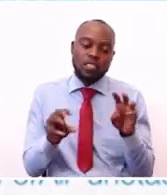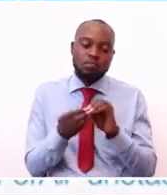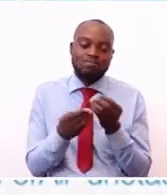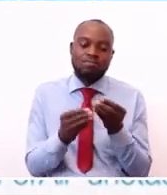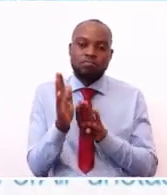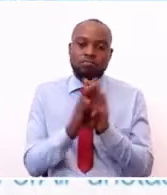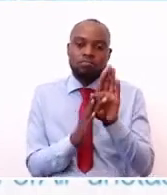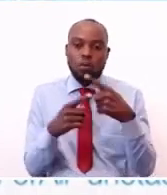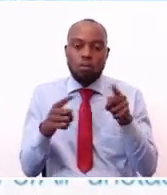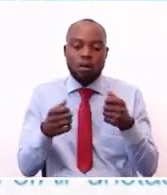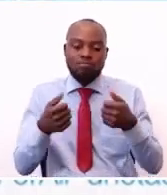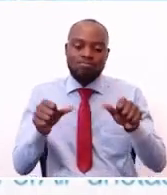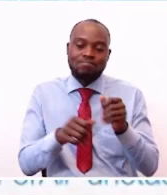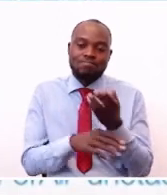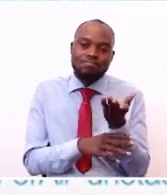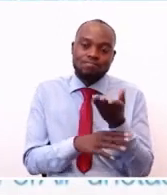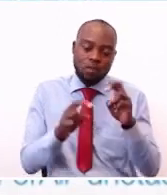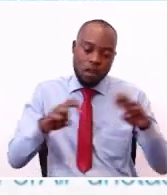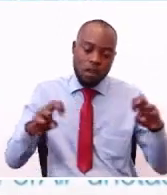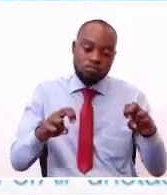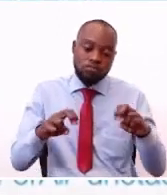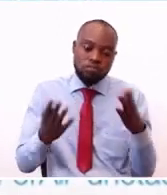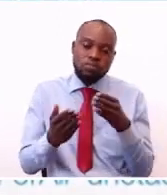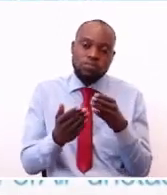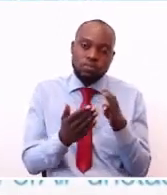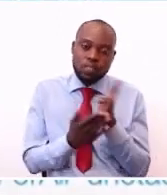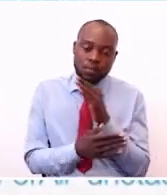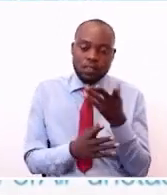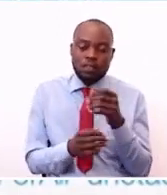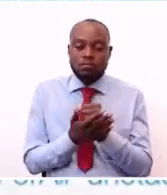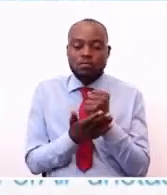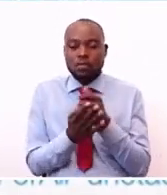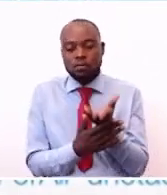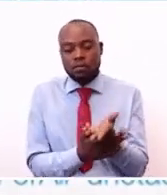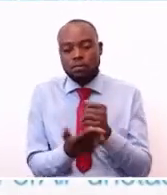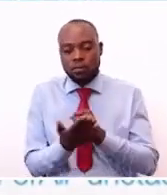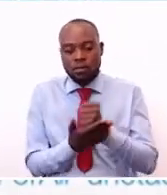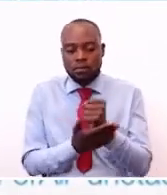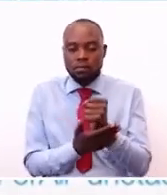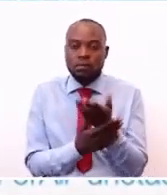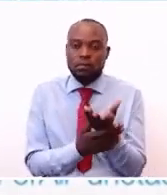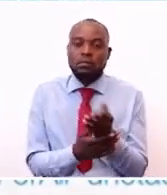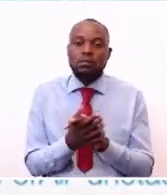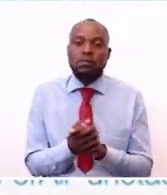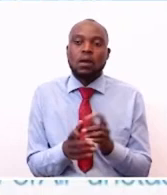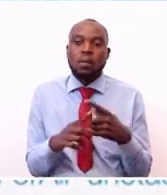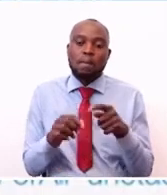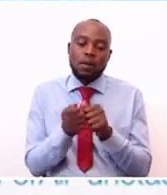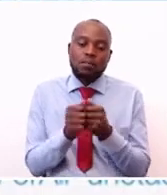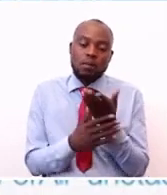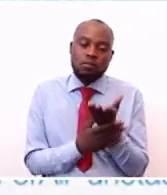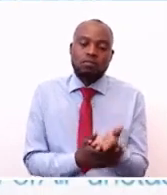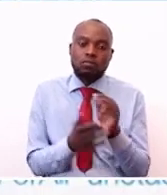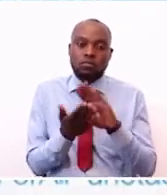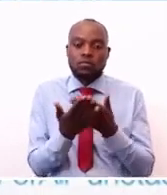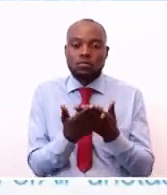measuring a development finance gap, which is not just based on the SDGs, although of course those are crucial because they encapsulate